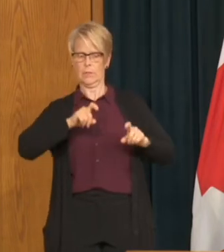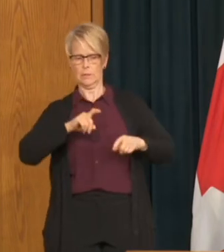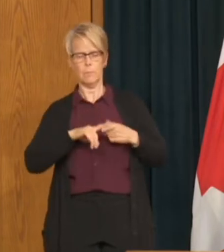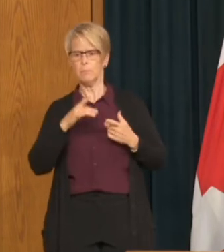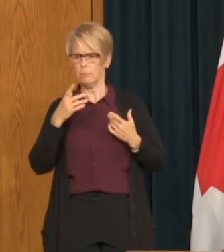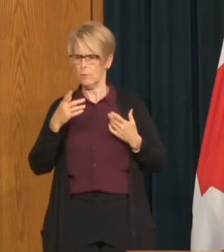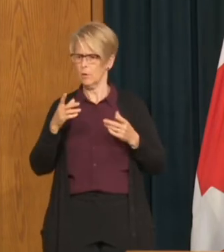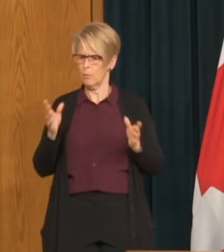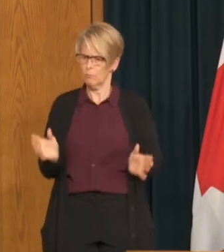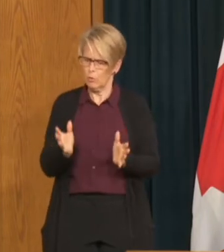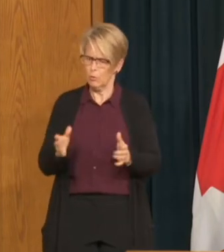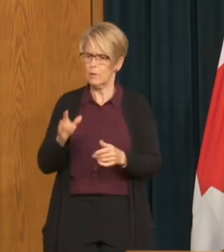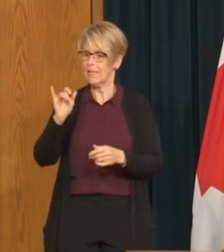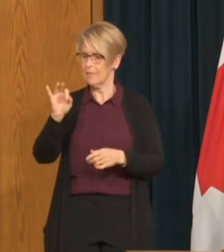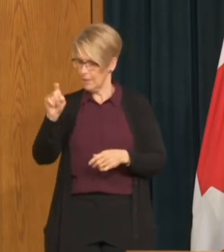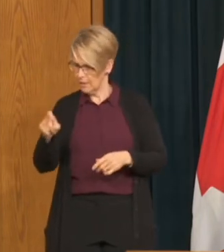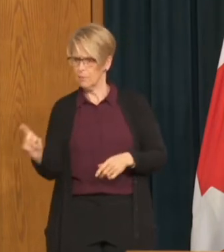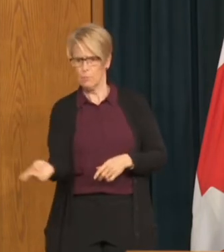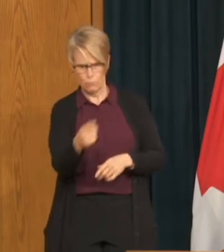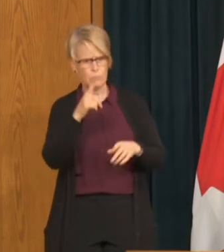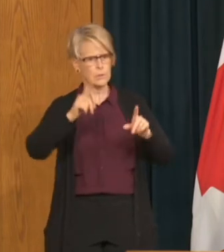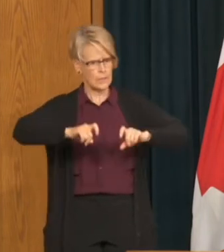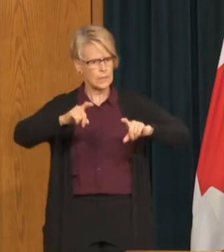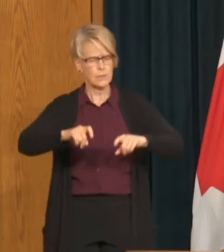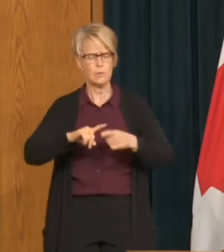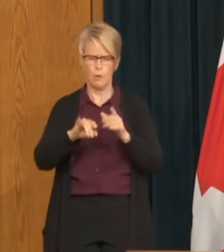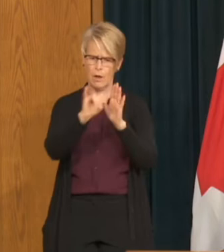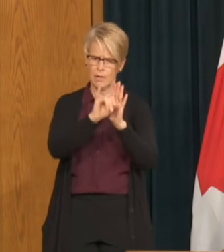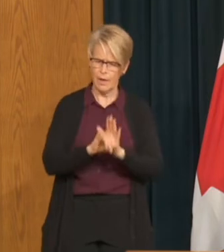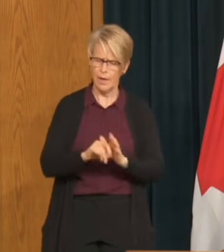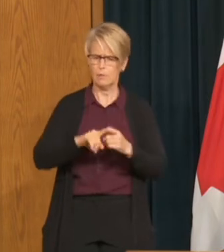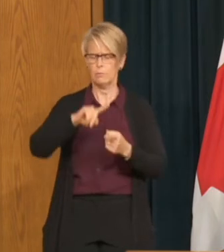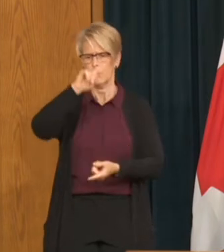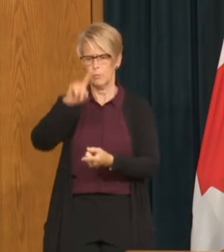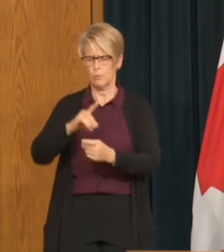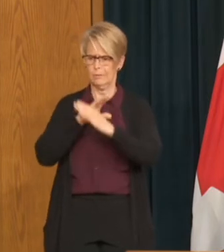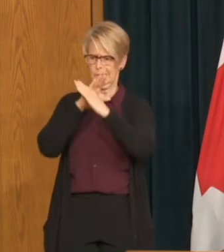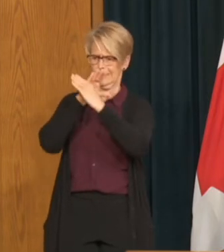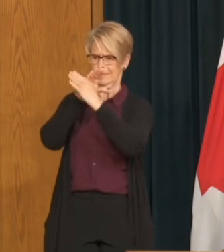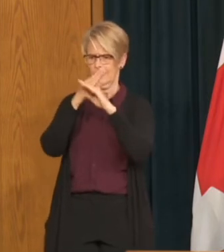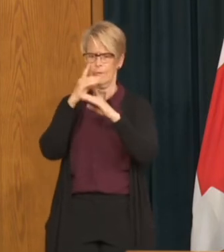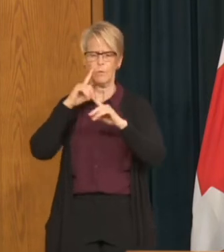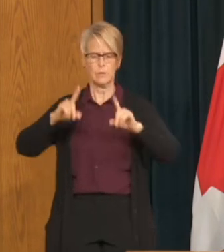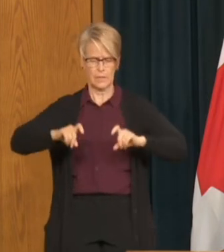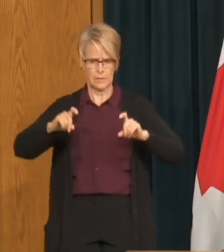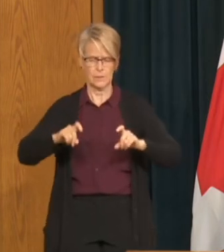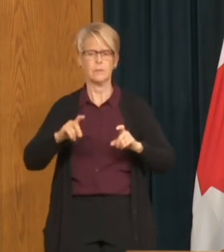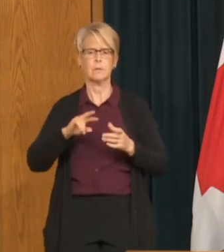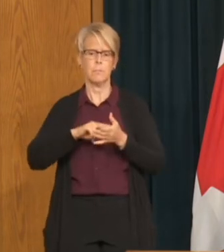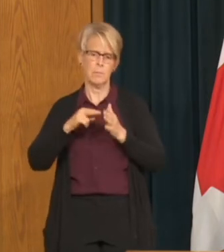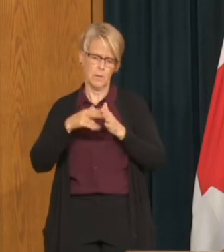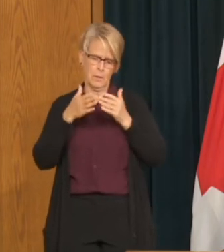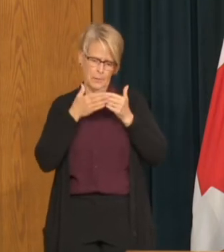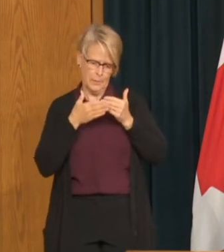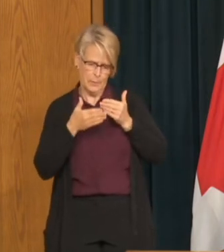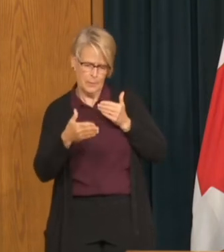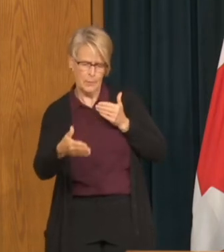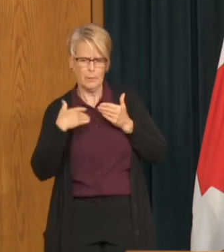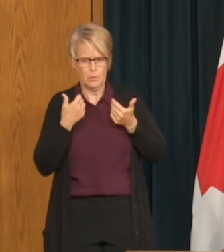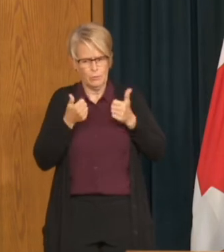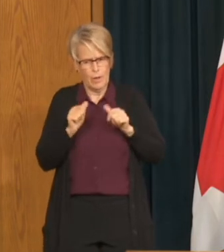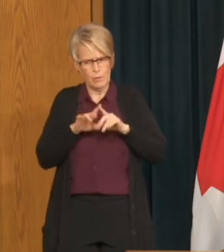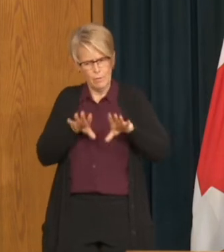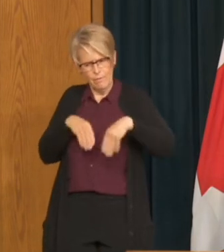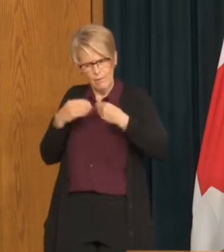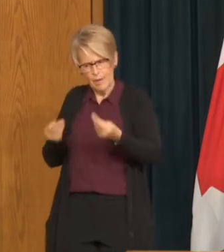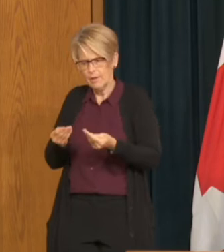tested. This is part of our ongoing efforts to identify and reduce barriers to testing, which will be ongoing throughout our response to COVID